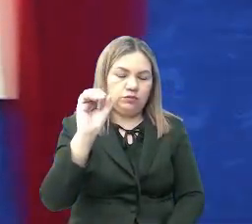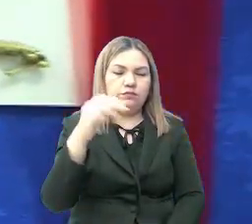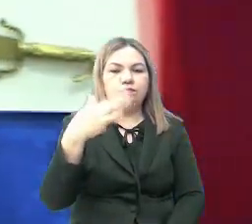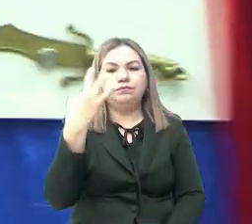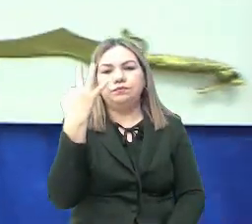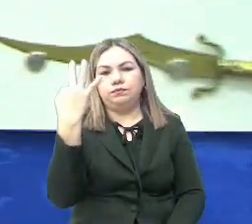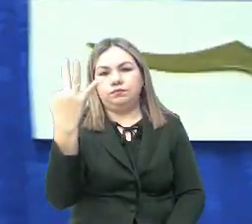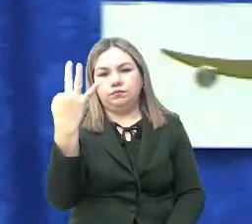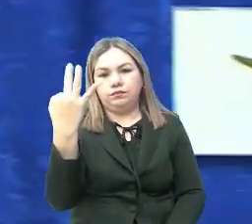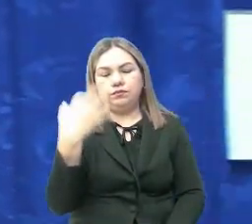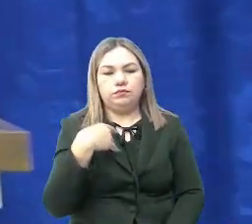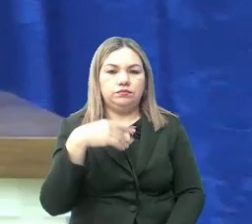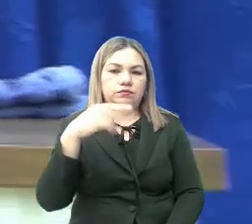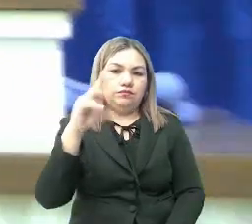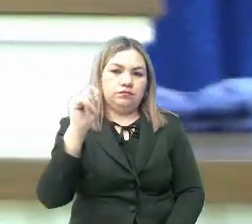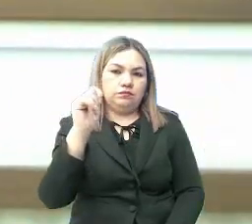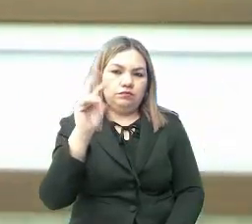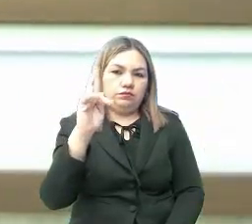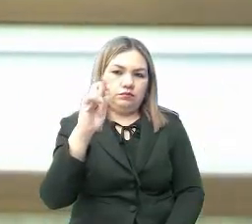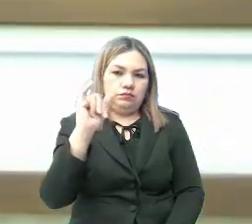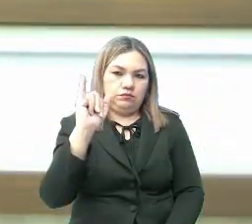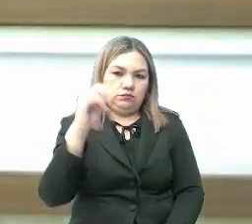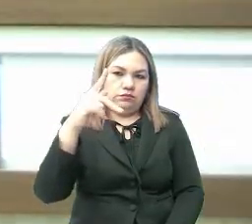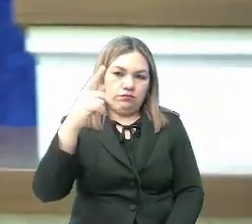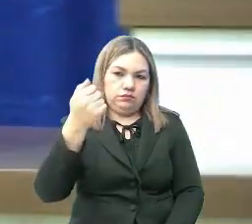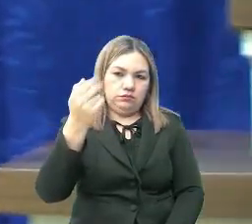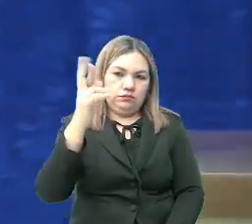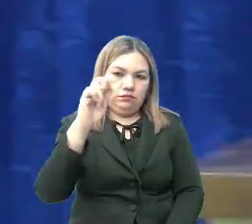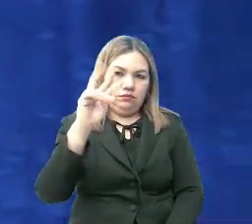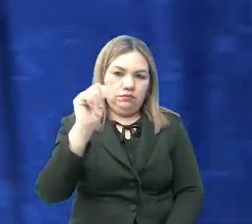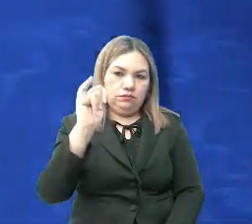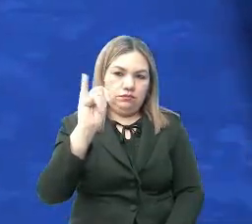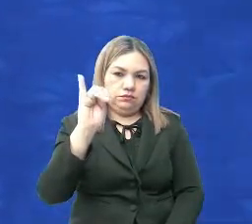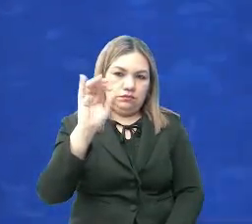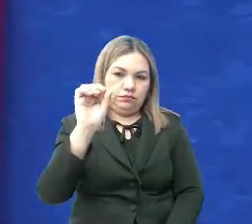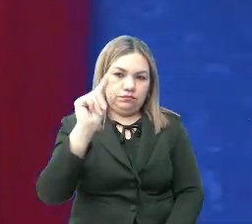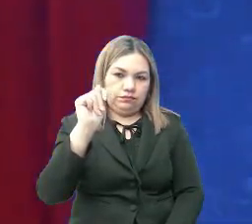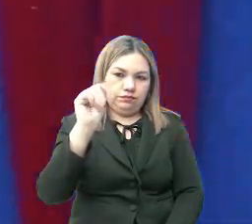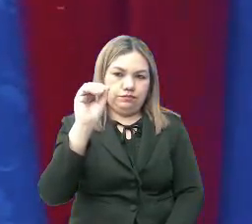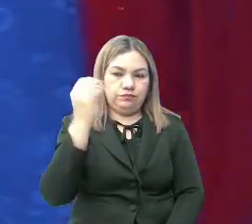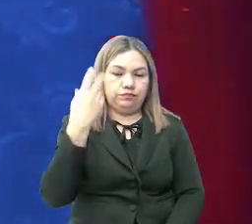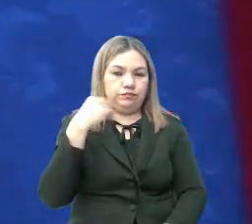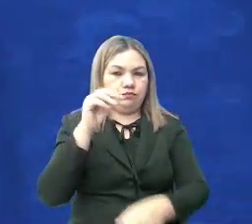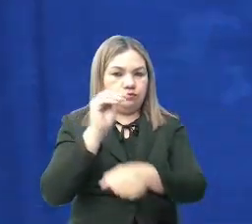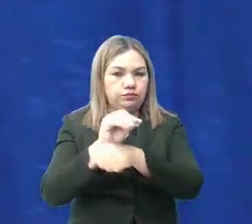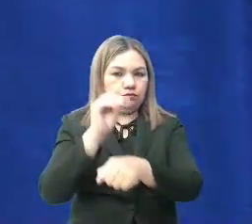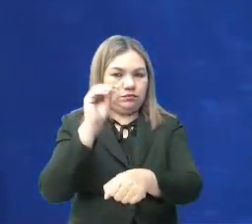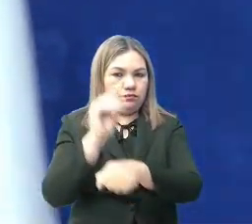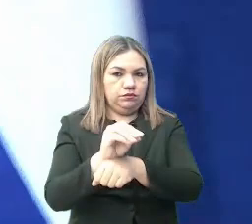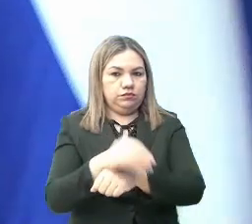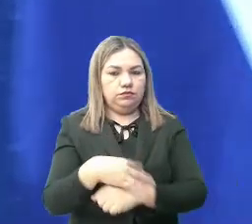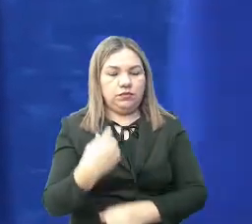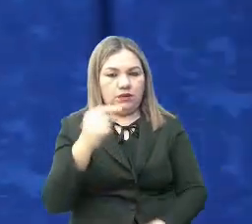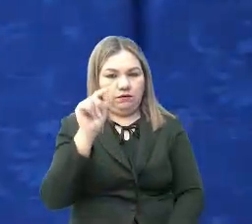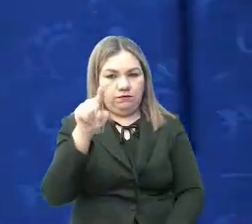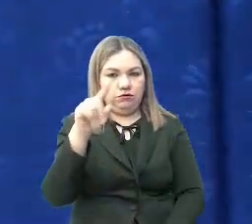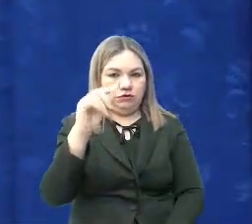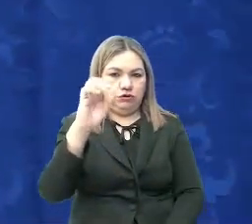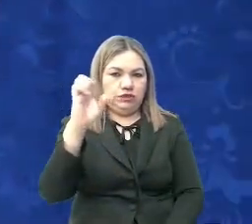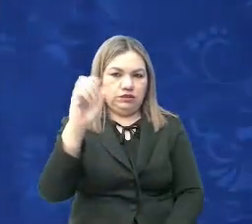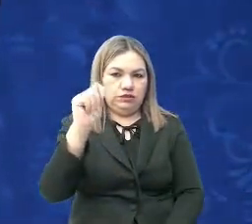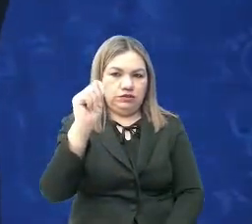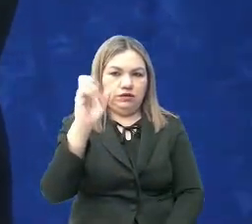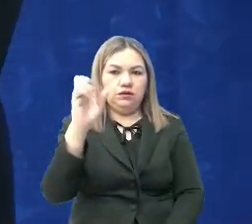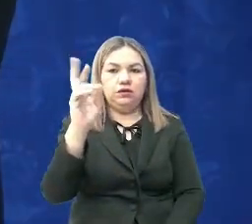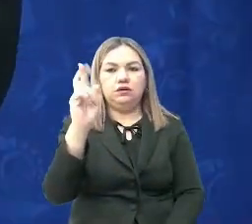You need to understand something, and I'm going to teach you. You're eternal. Look at your neighbor and say, you're